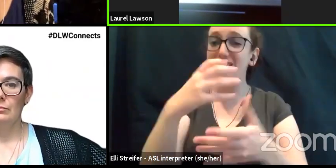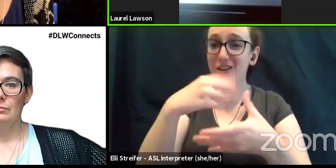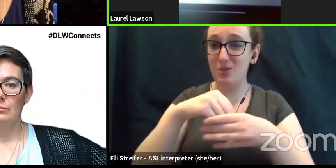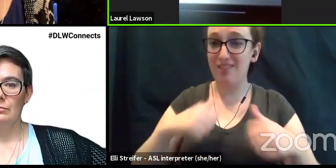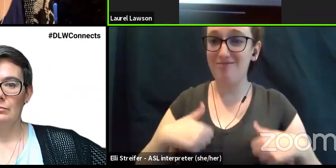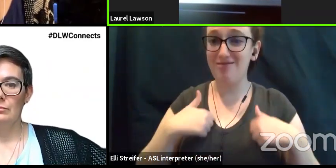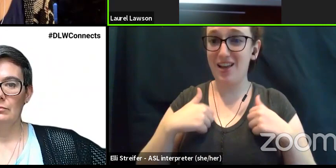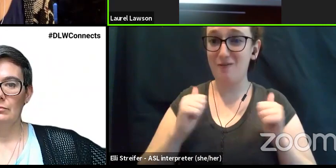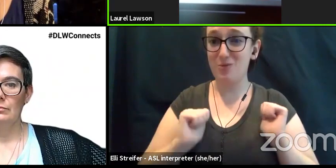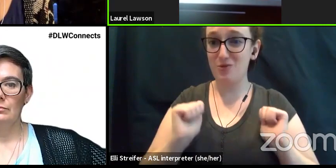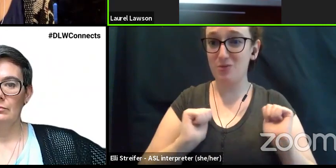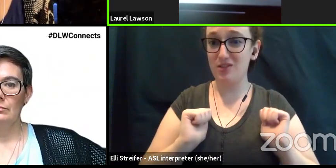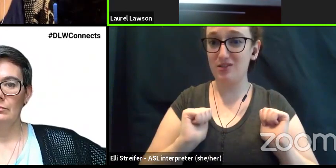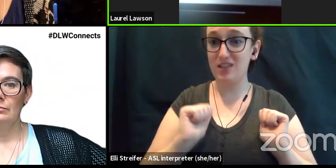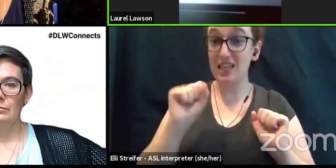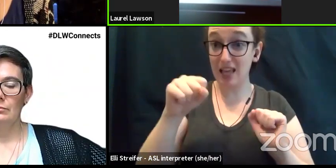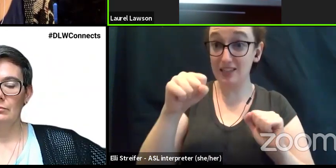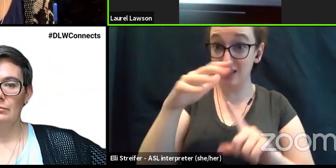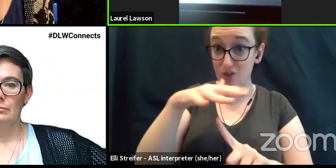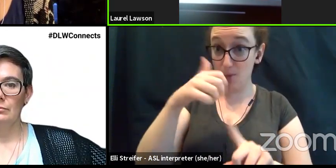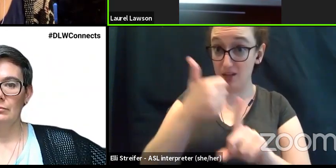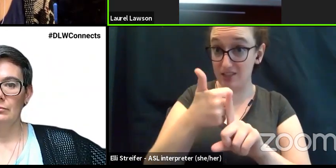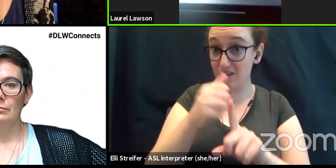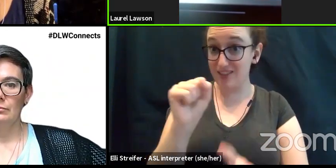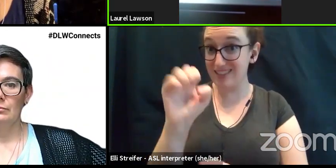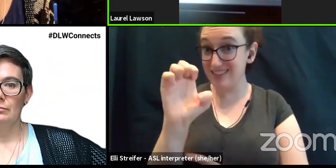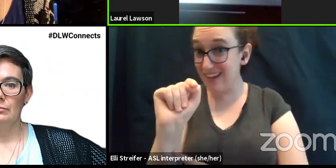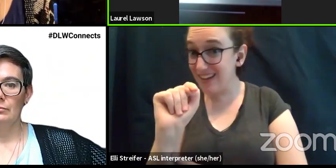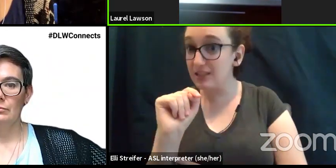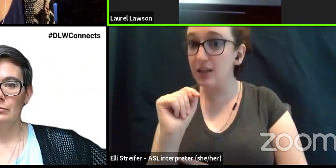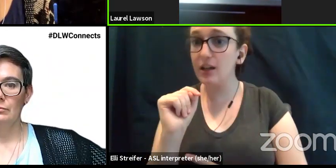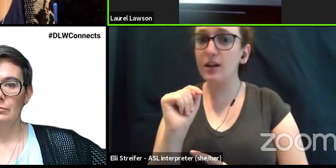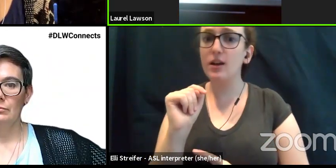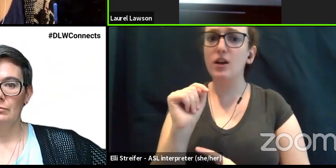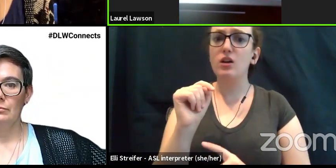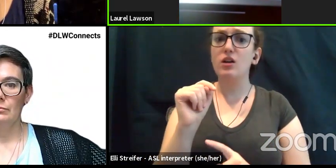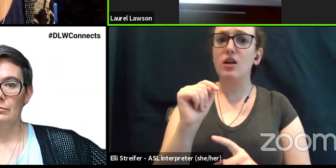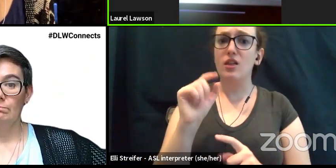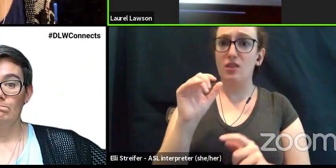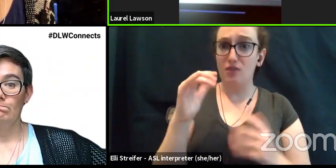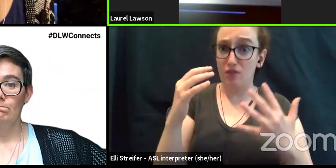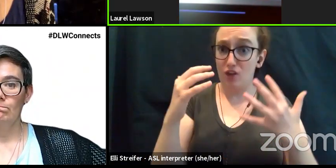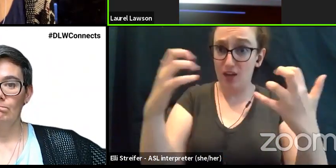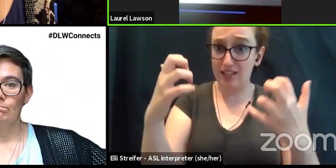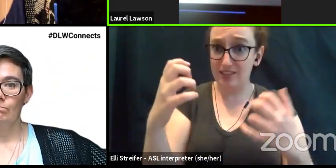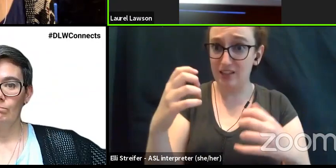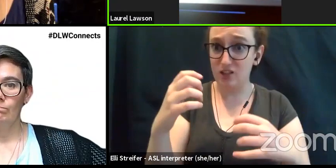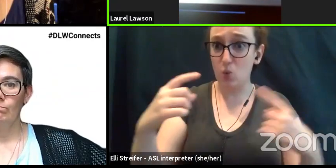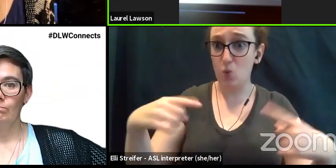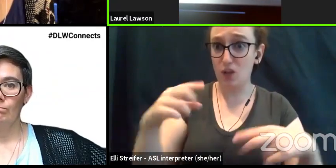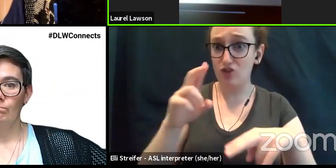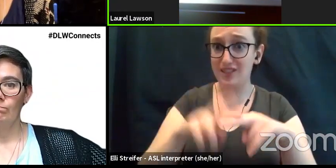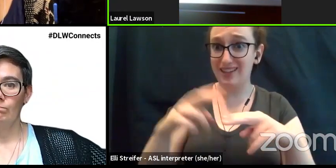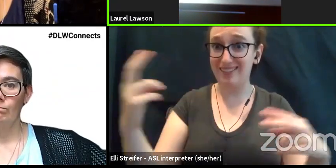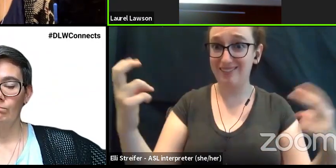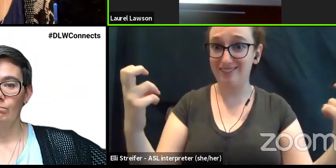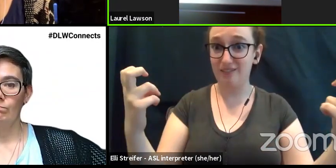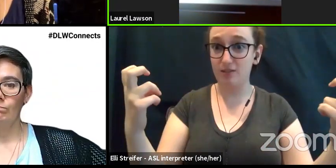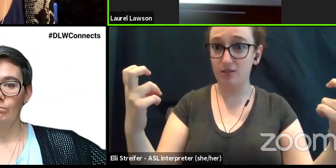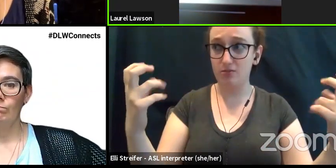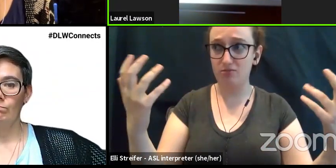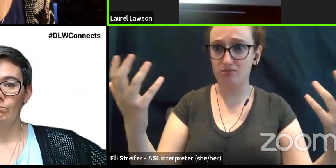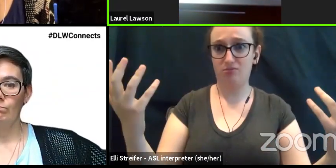the built environment, you know, the fact that, oh, there's 2 seats for people in wheelchairs, 1 on either side, so